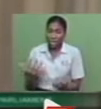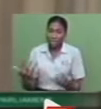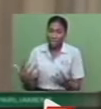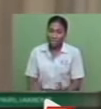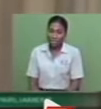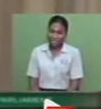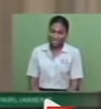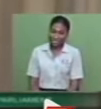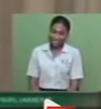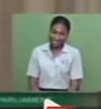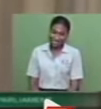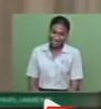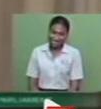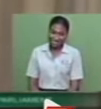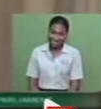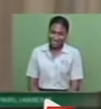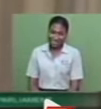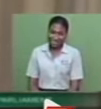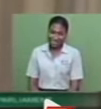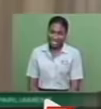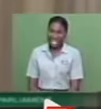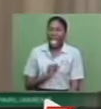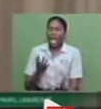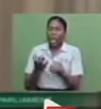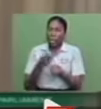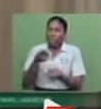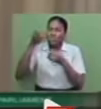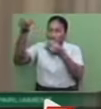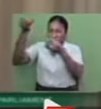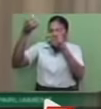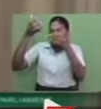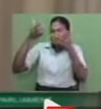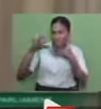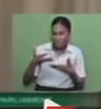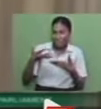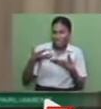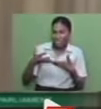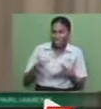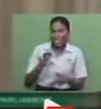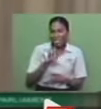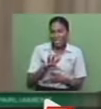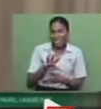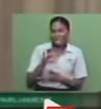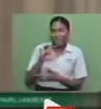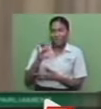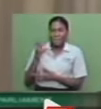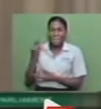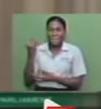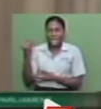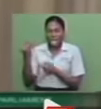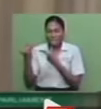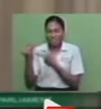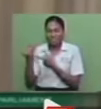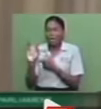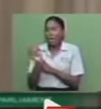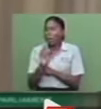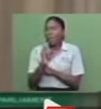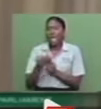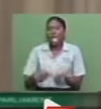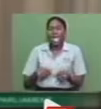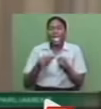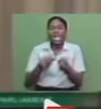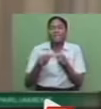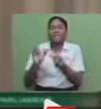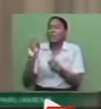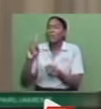any one of your colleagues will tell us where is this allocation of 500 million. Because when you pick up the appropriations bill, which